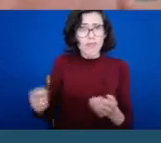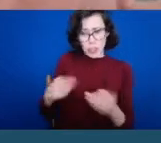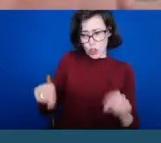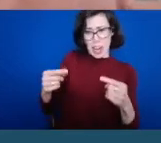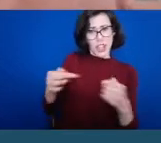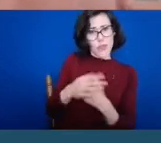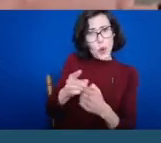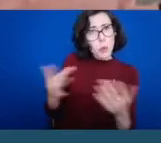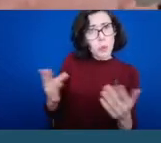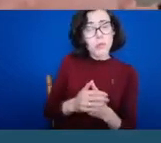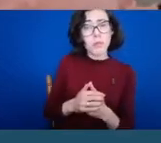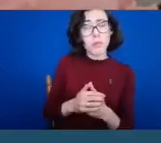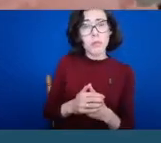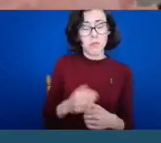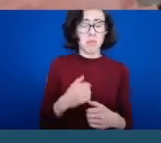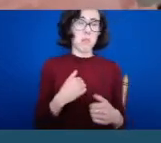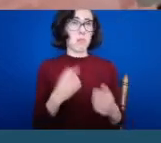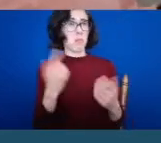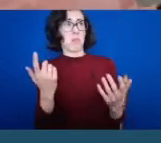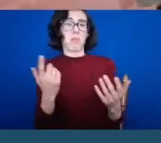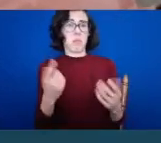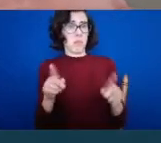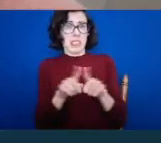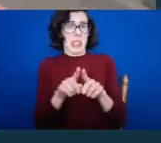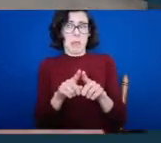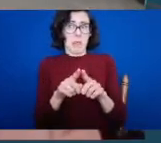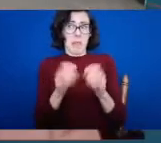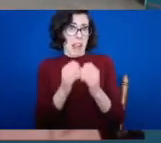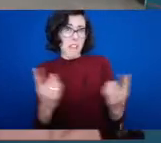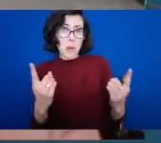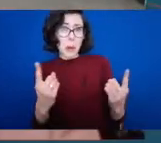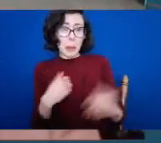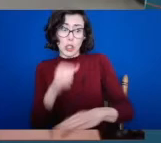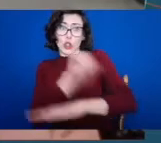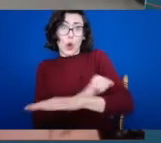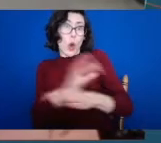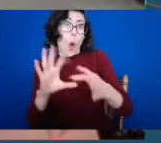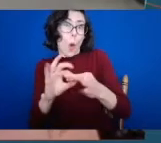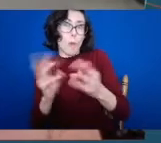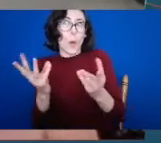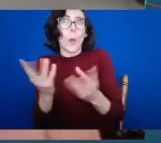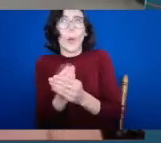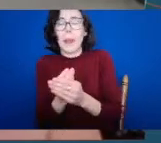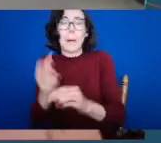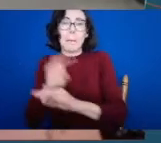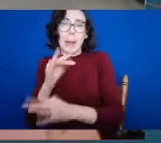I suppose really like everyone else, I've been stuck at home with my parents, which is not where you want to be when you're 24 years of